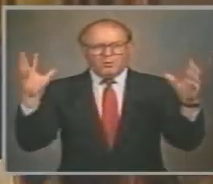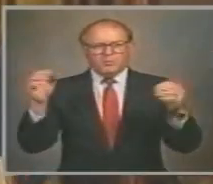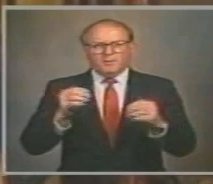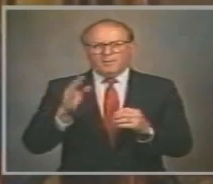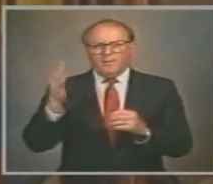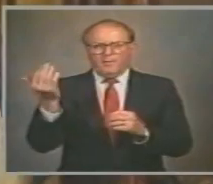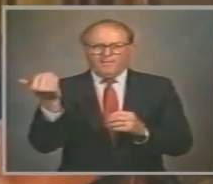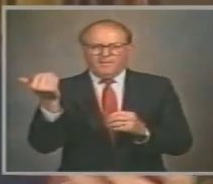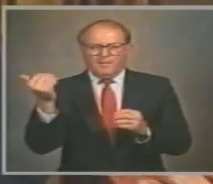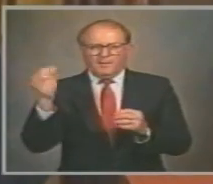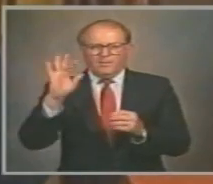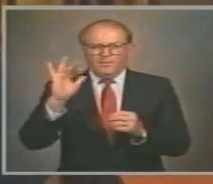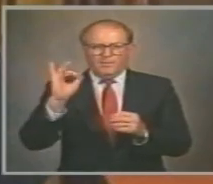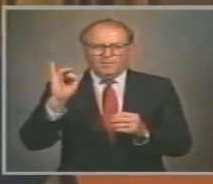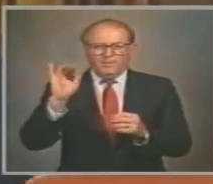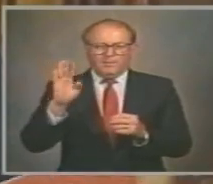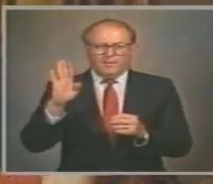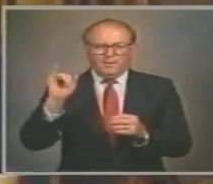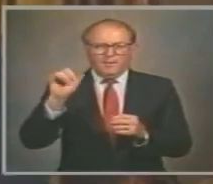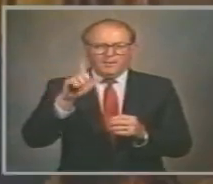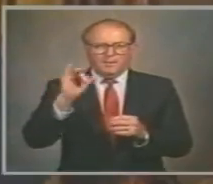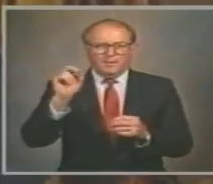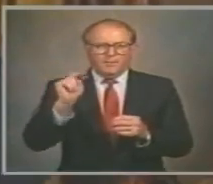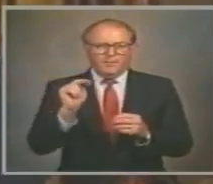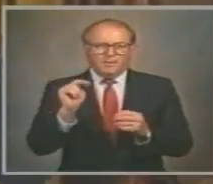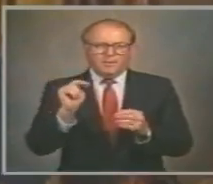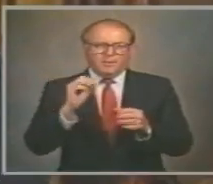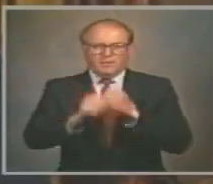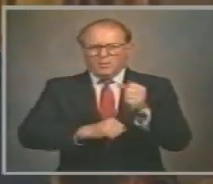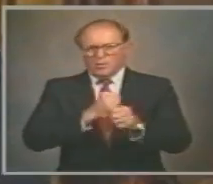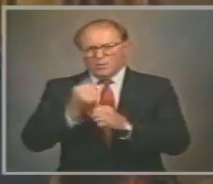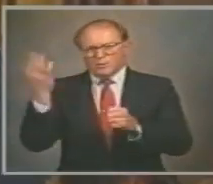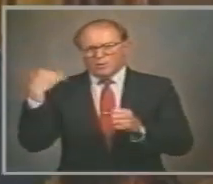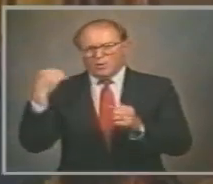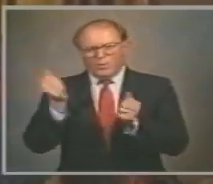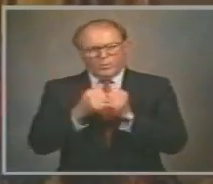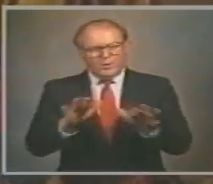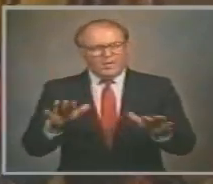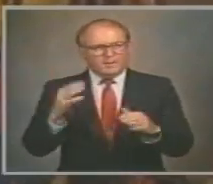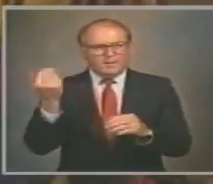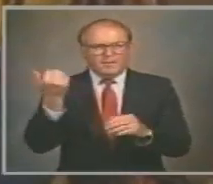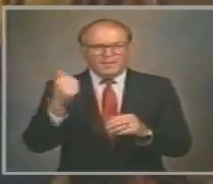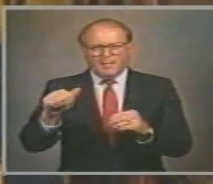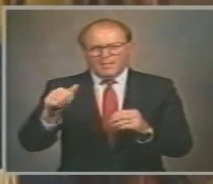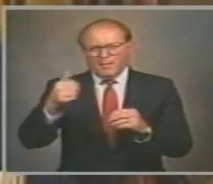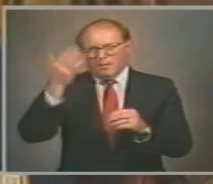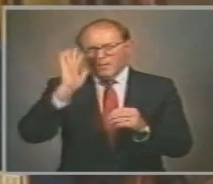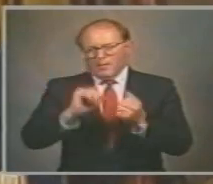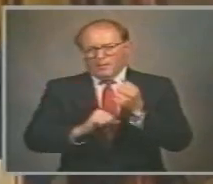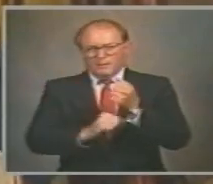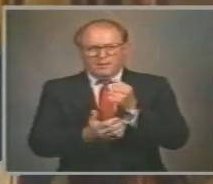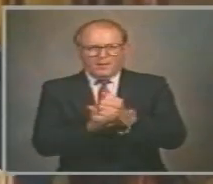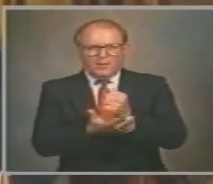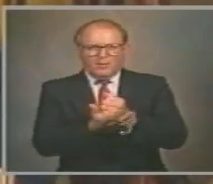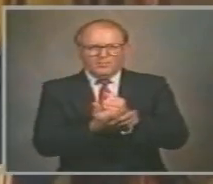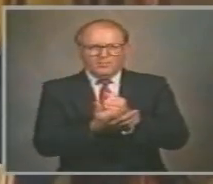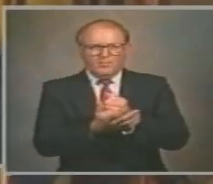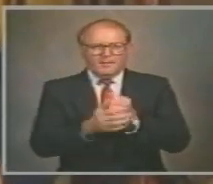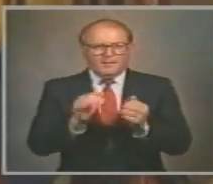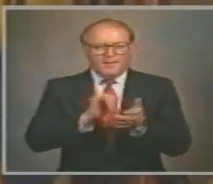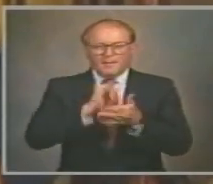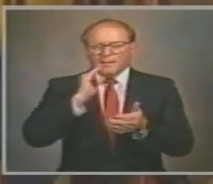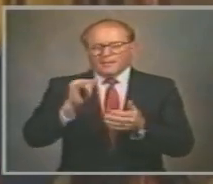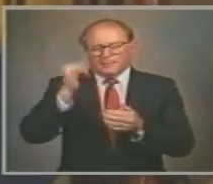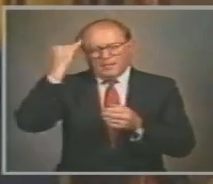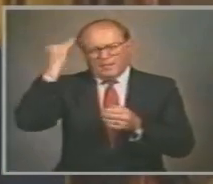years ago and without any intervention by supernatural force. It's a theory, remember, and has been in trouble for